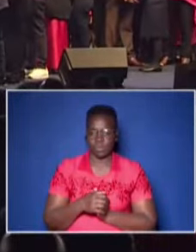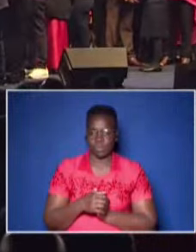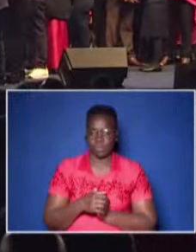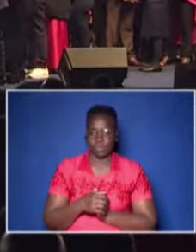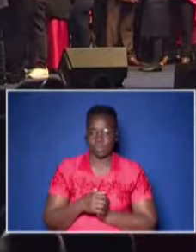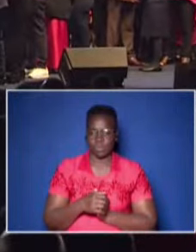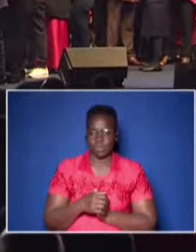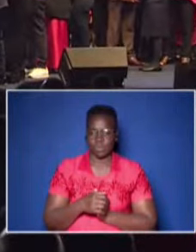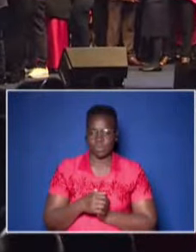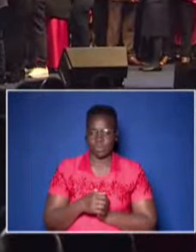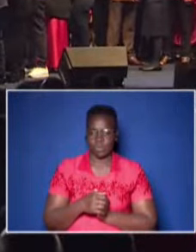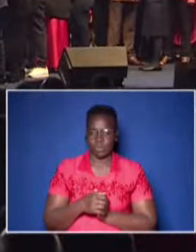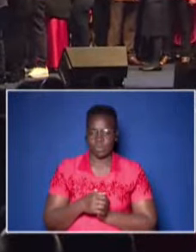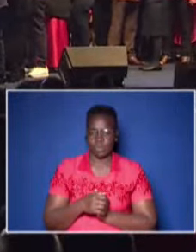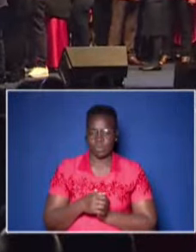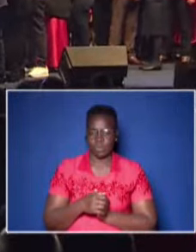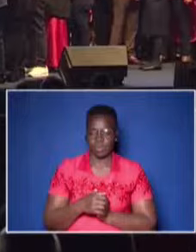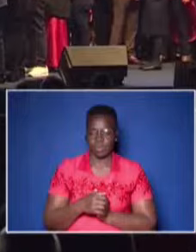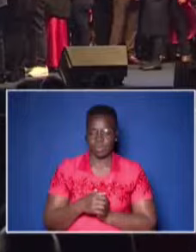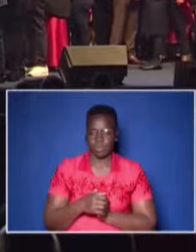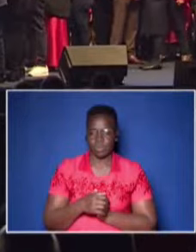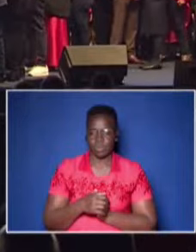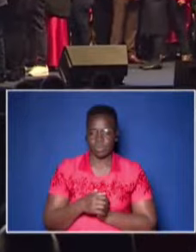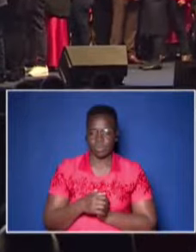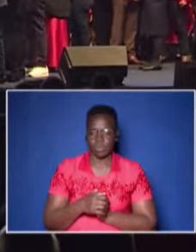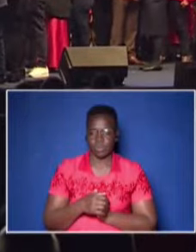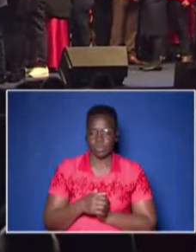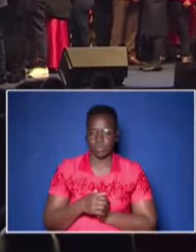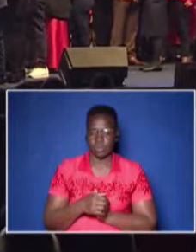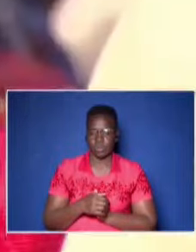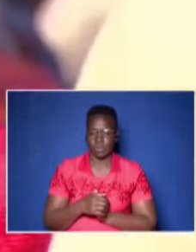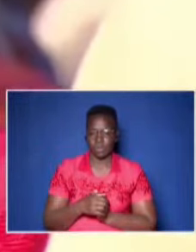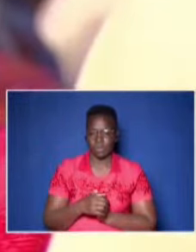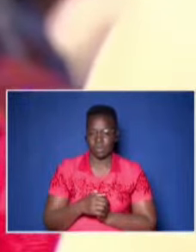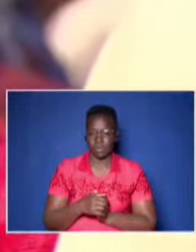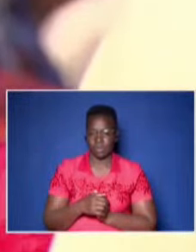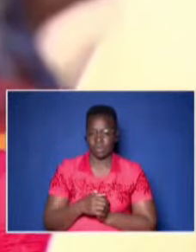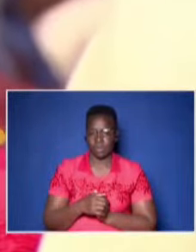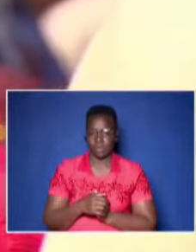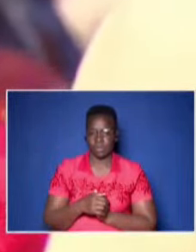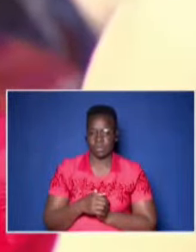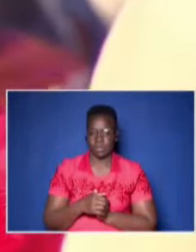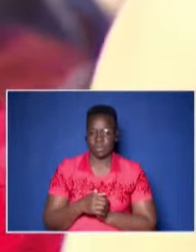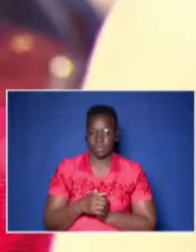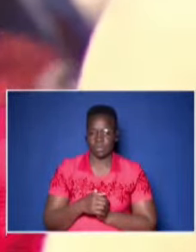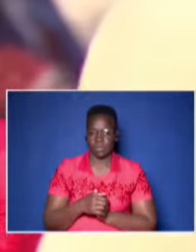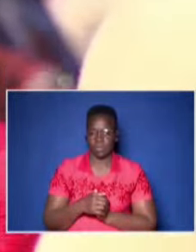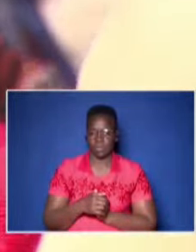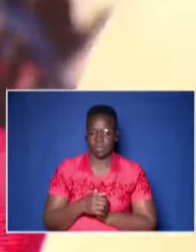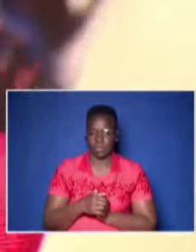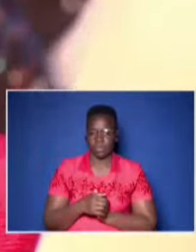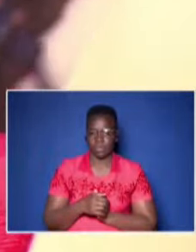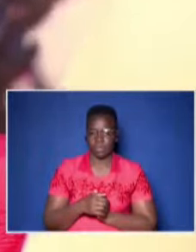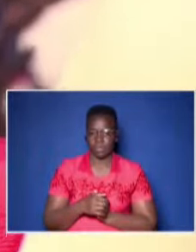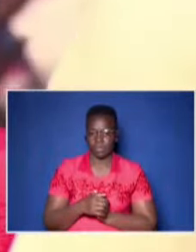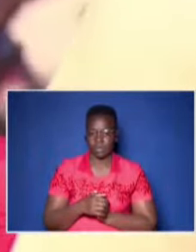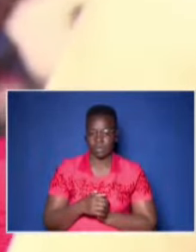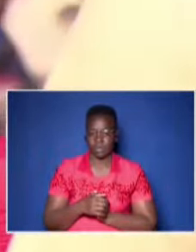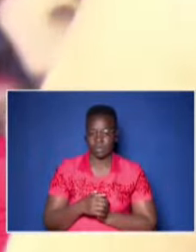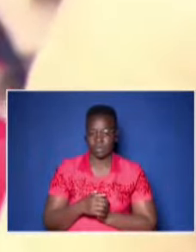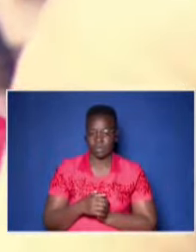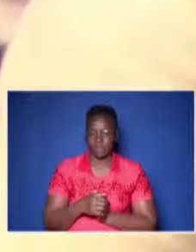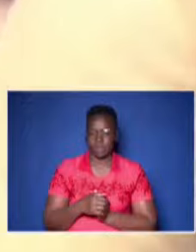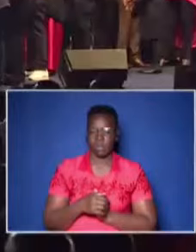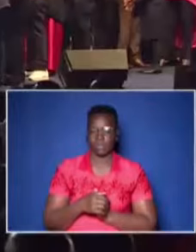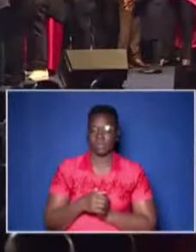dear okay you want you want me to pray for that yeah stretch your hands towards her